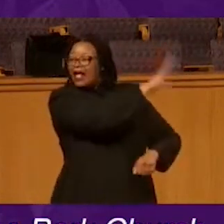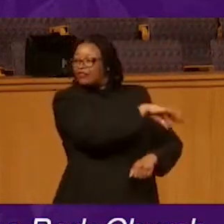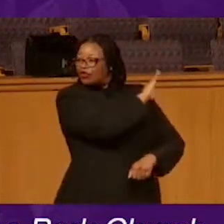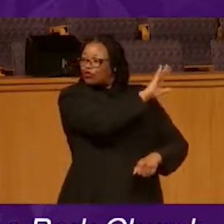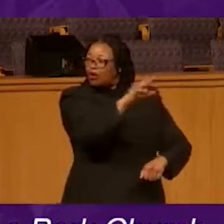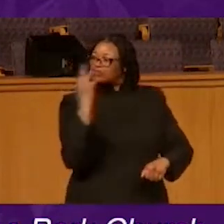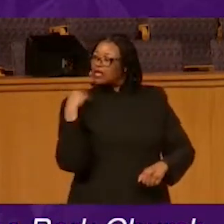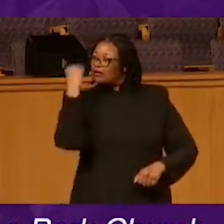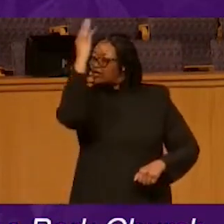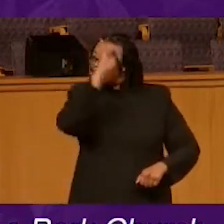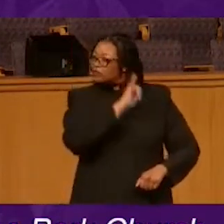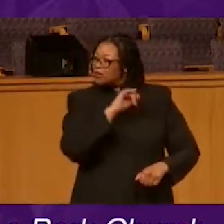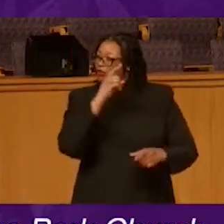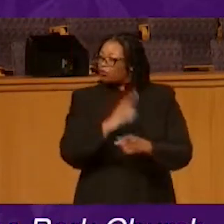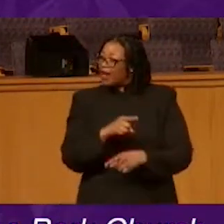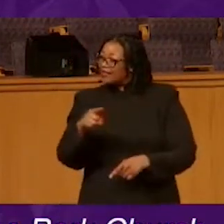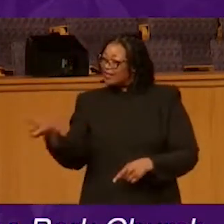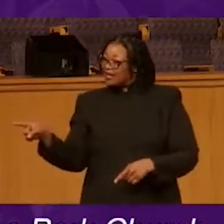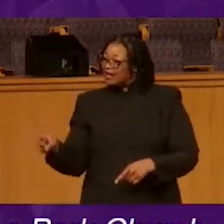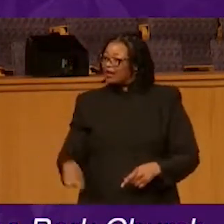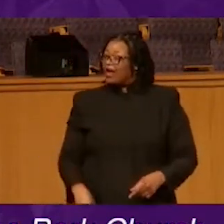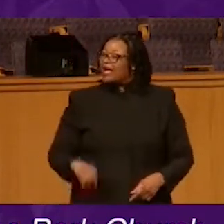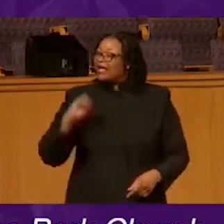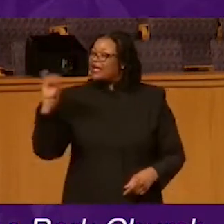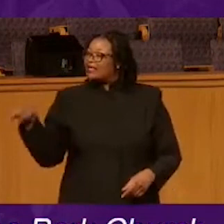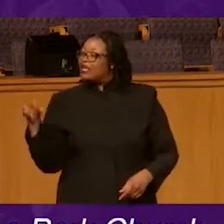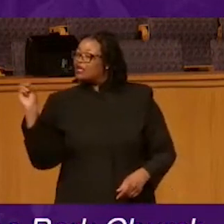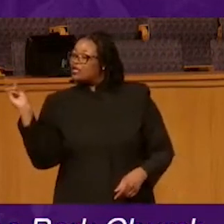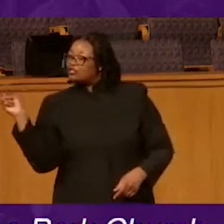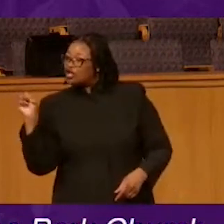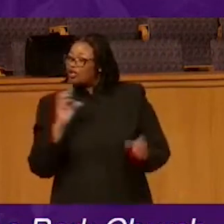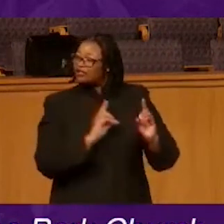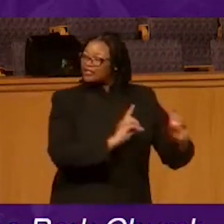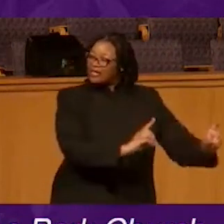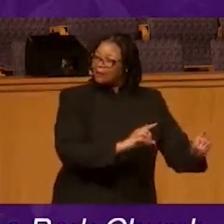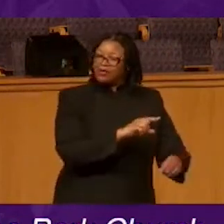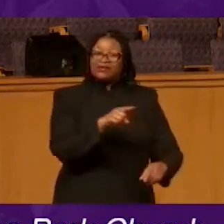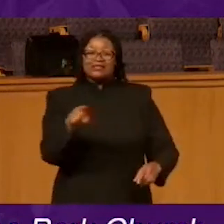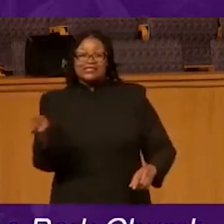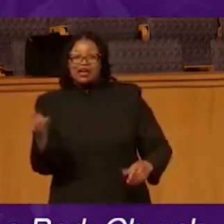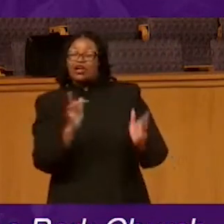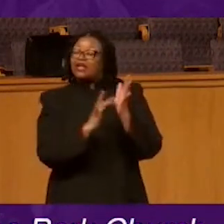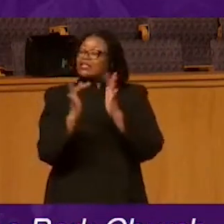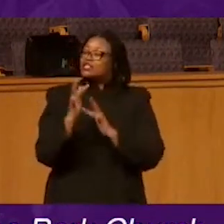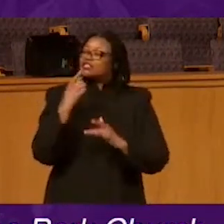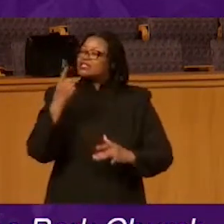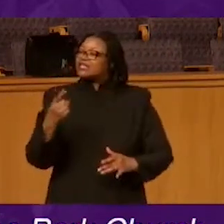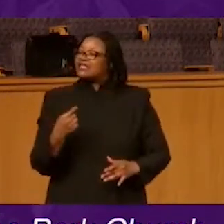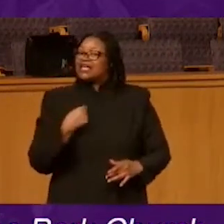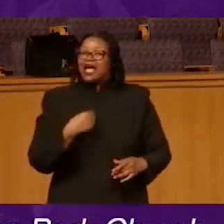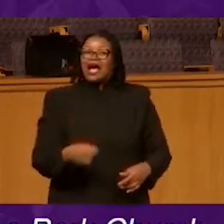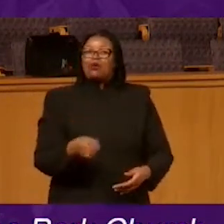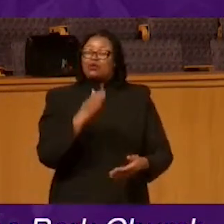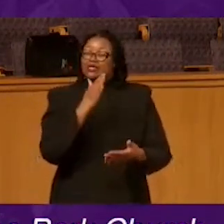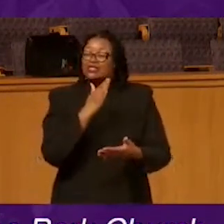Mary right there, his mama and John the disciple. And it is there that Jesus says, I'm going to seize the larger context